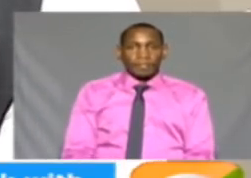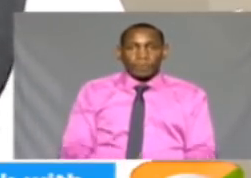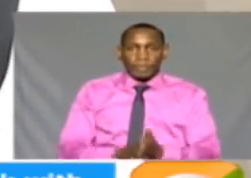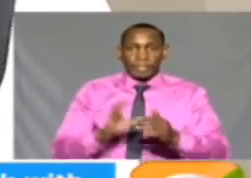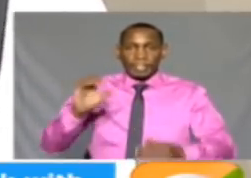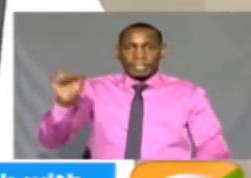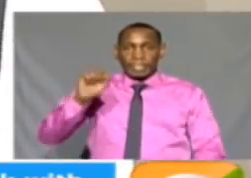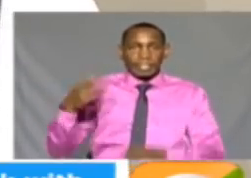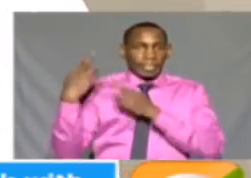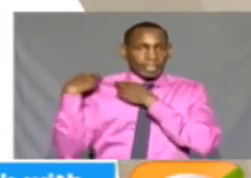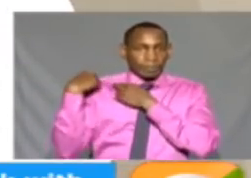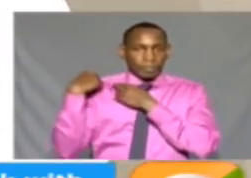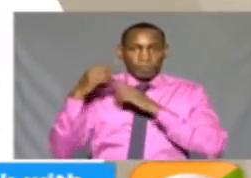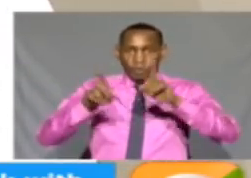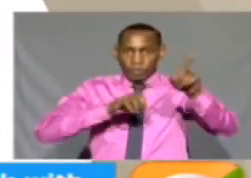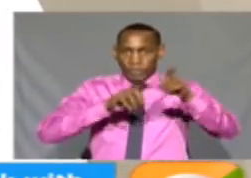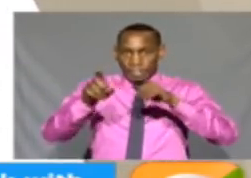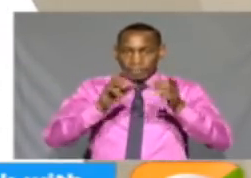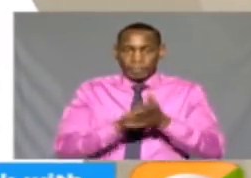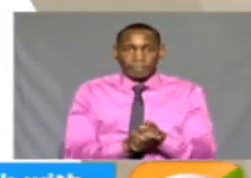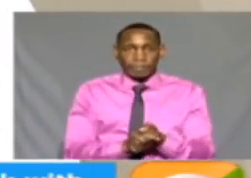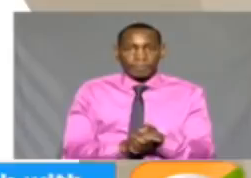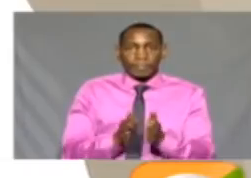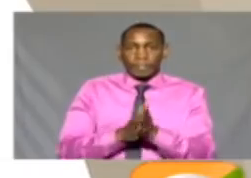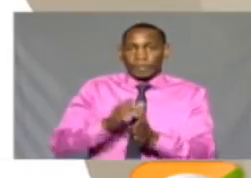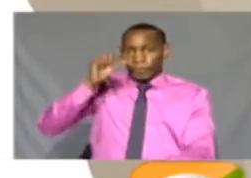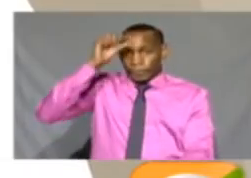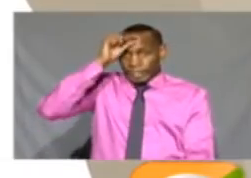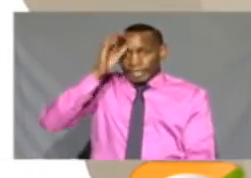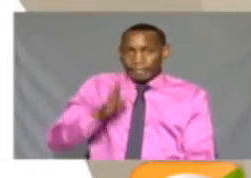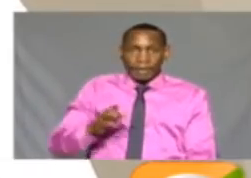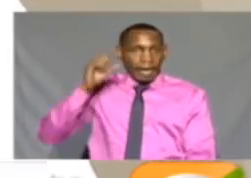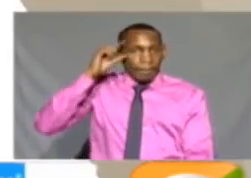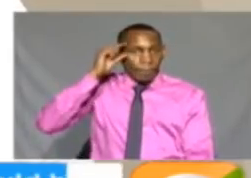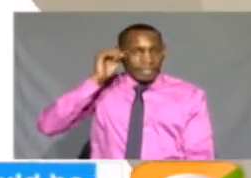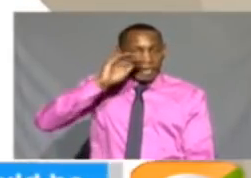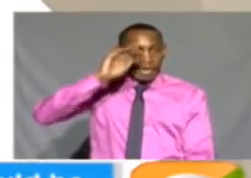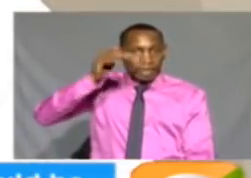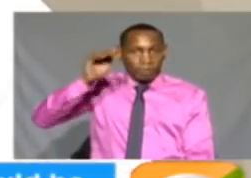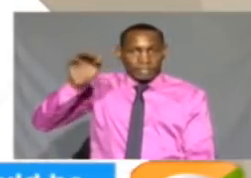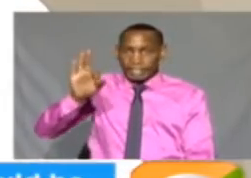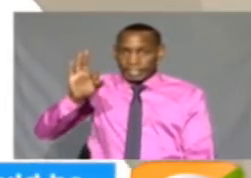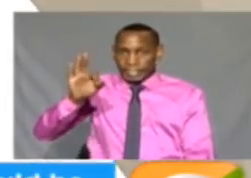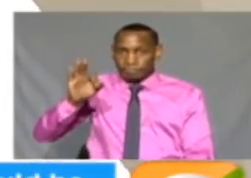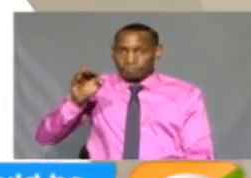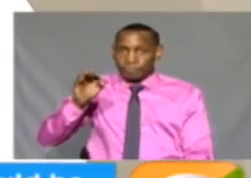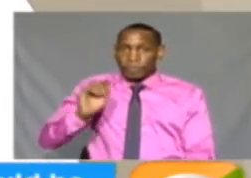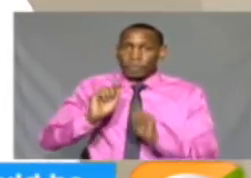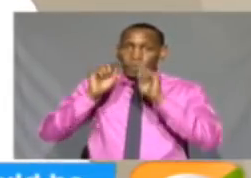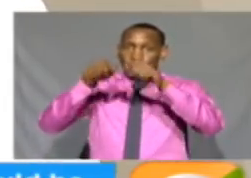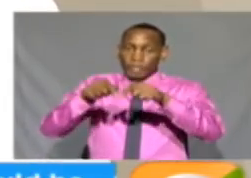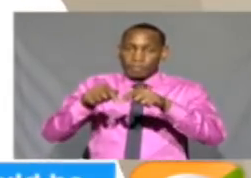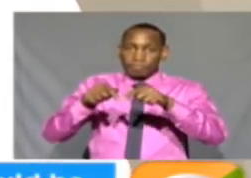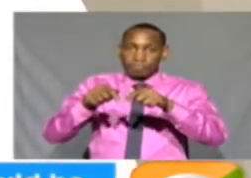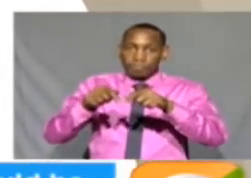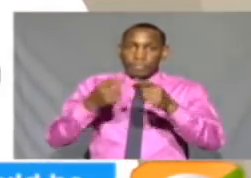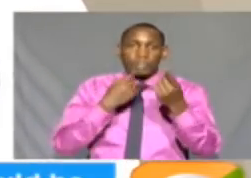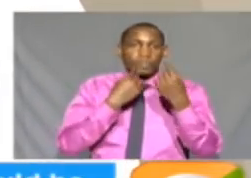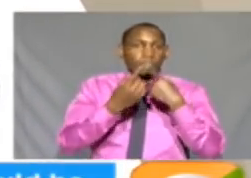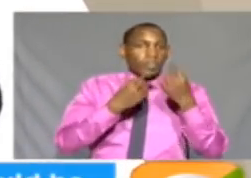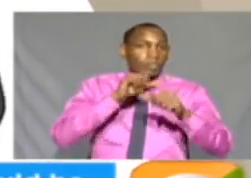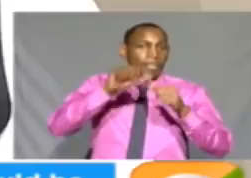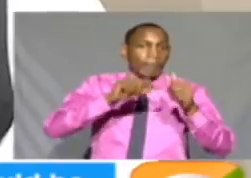charge of transport. You had the governor. And the governor of Mombasa County there. Yeah. And they stood there talking to us